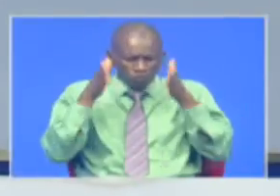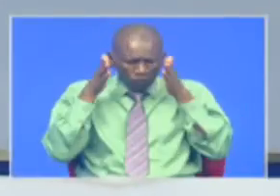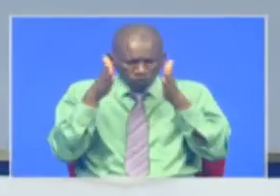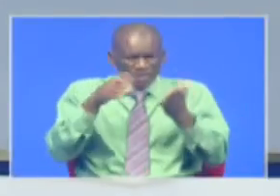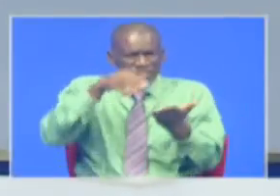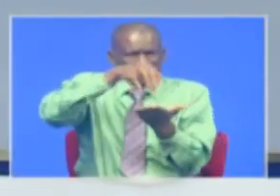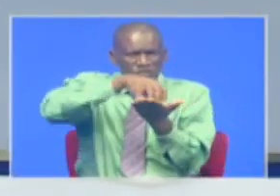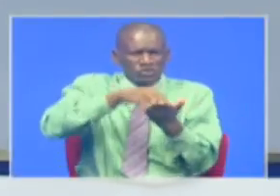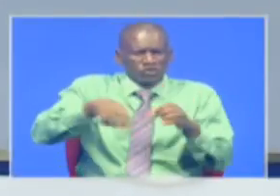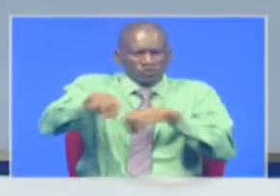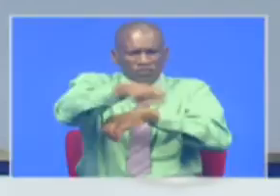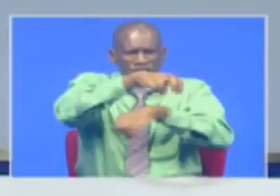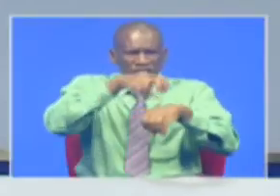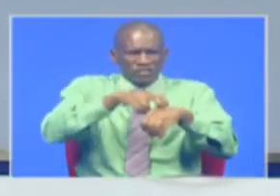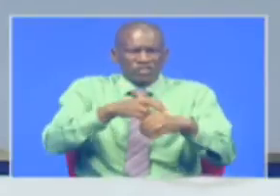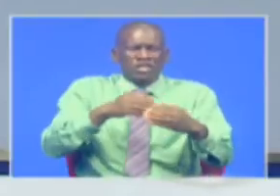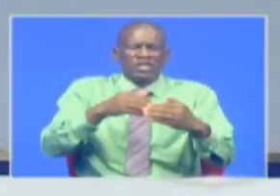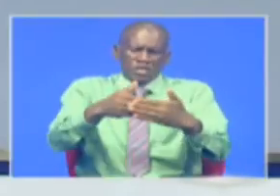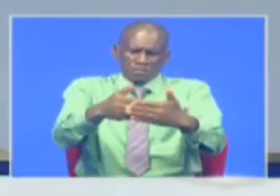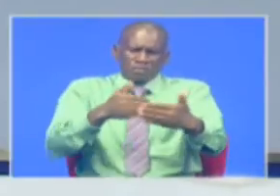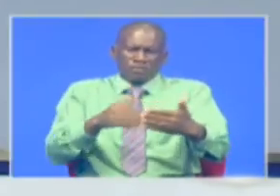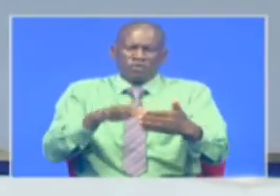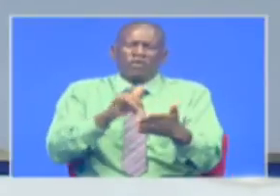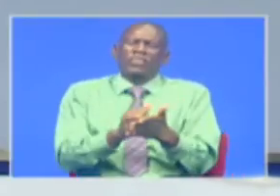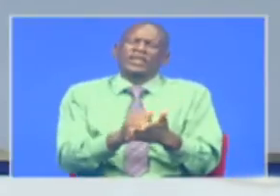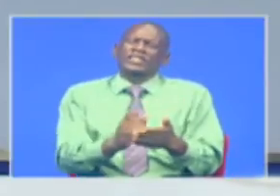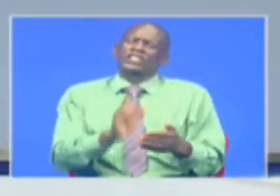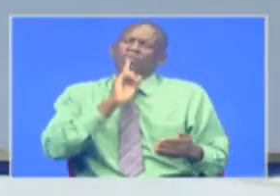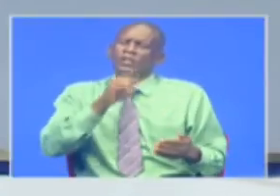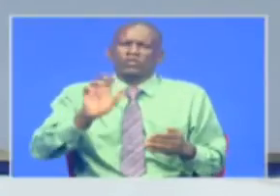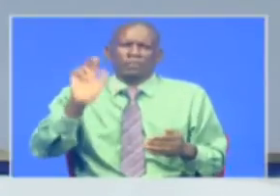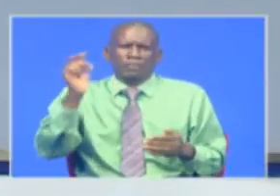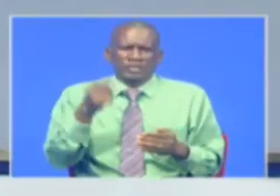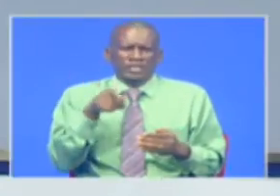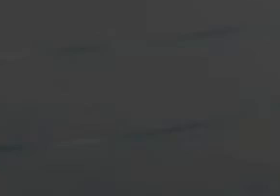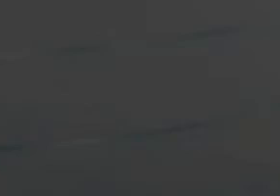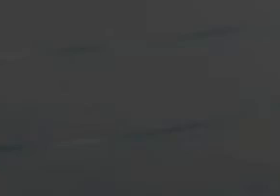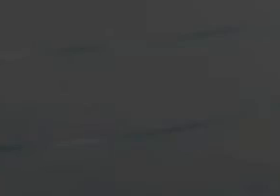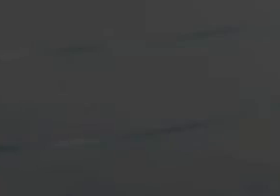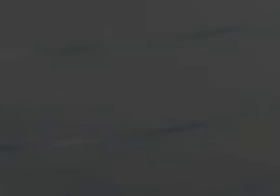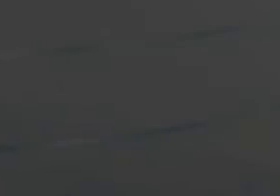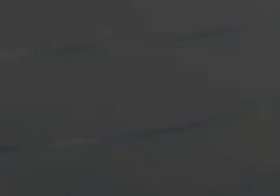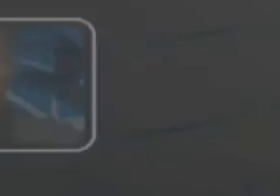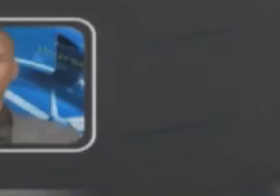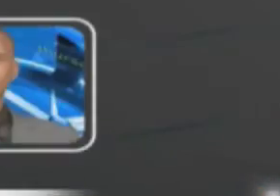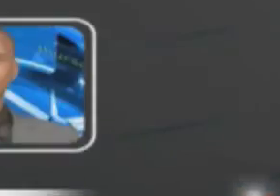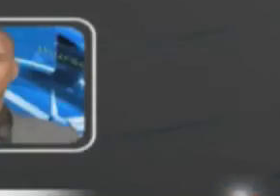of the nation ahead of that address. Here is a sneak preview.